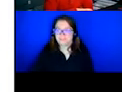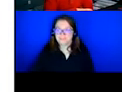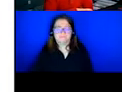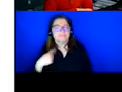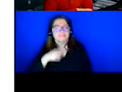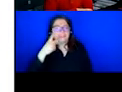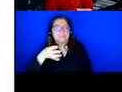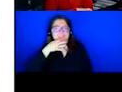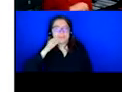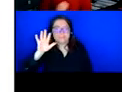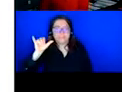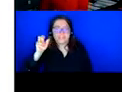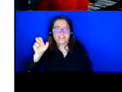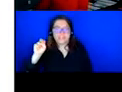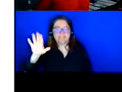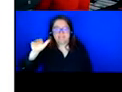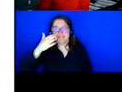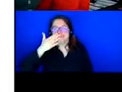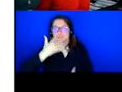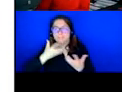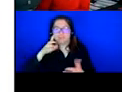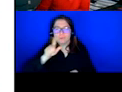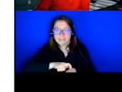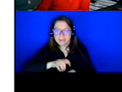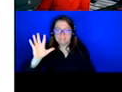you soon, Jonathan. So thank you Yes, so of much for your course. time and the